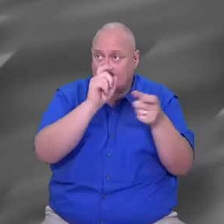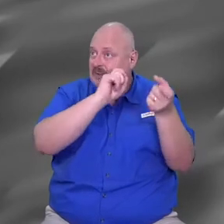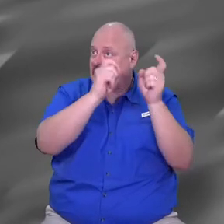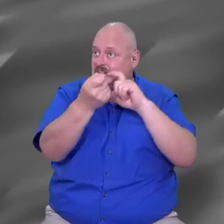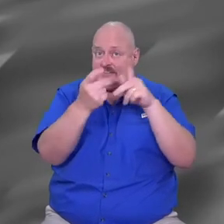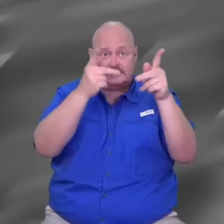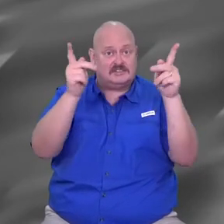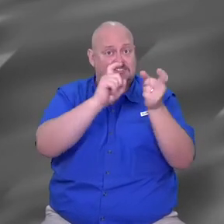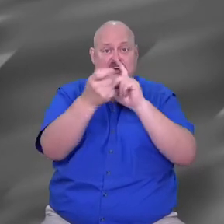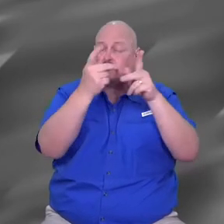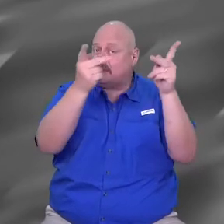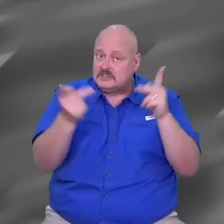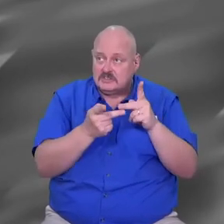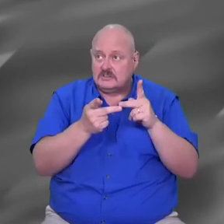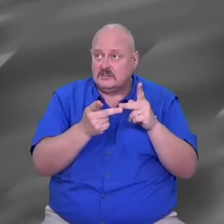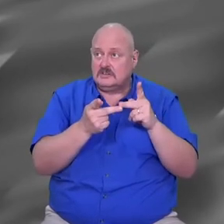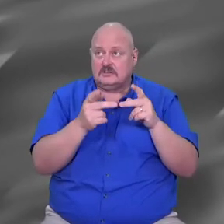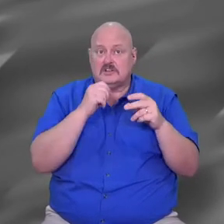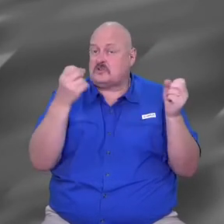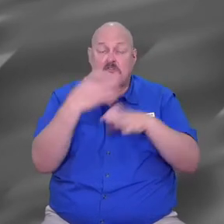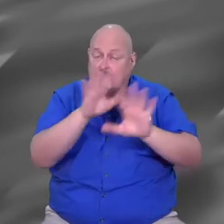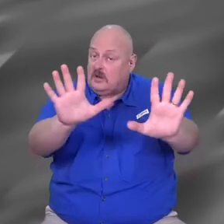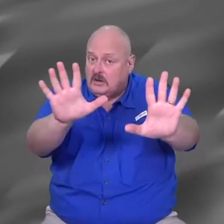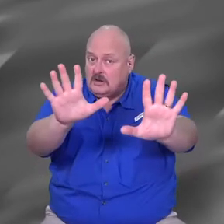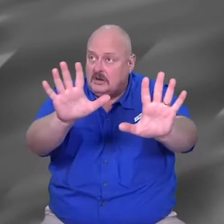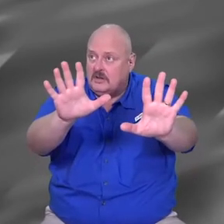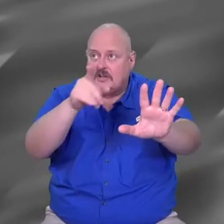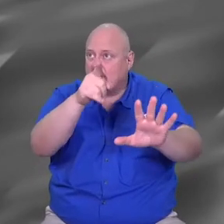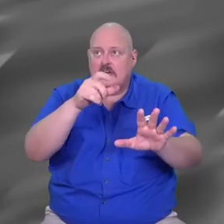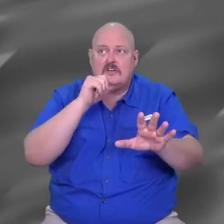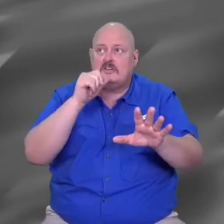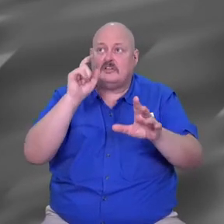all the locations. Don't panic. You're not